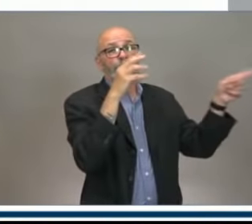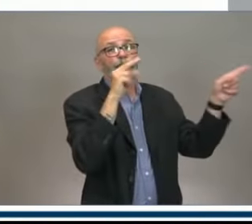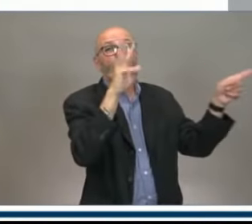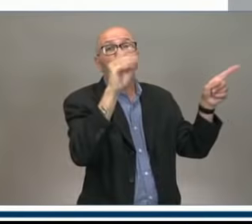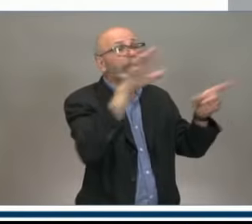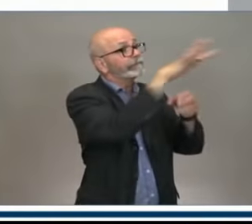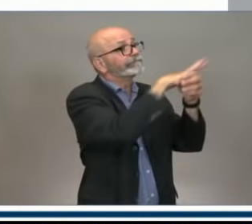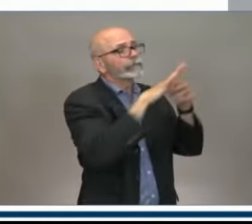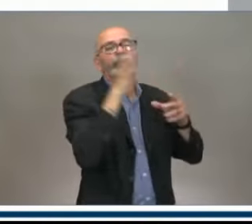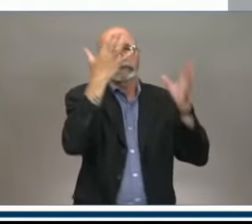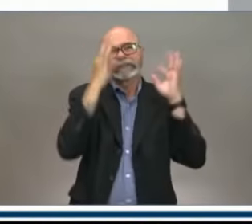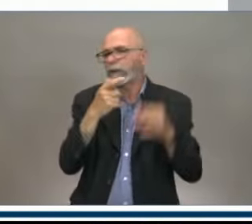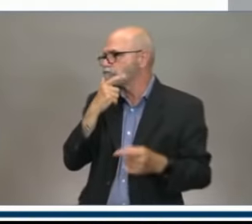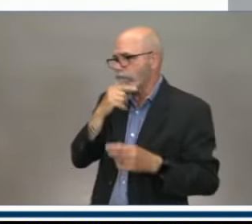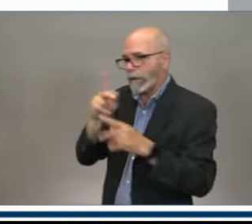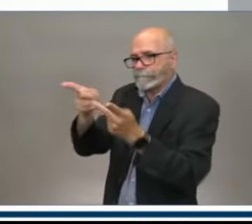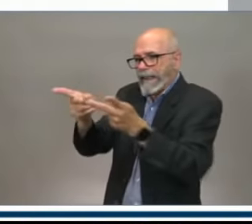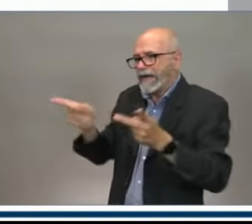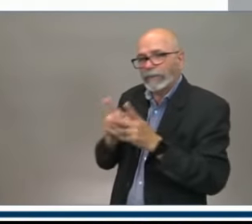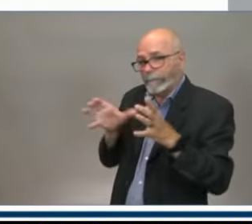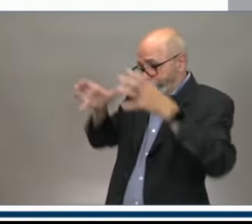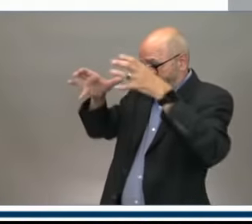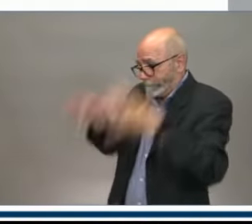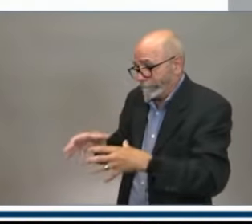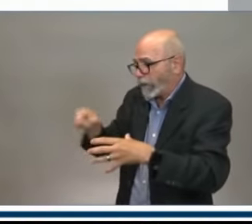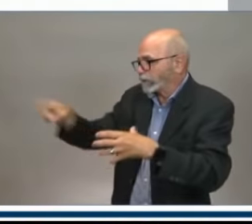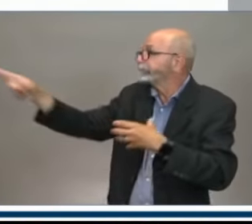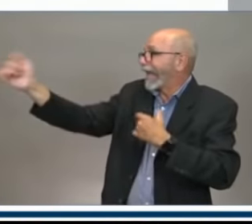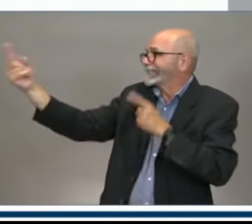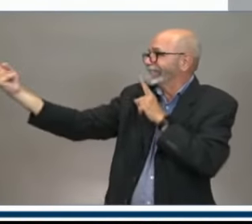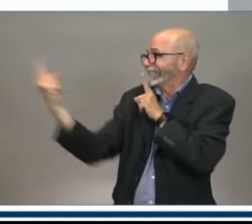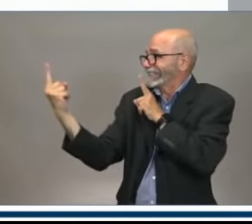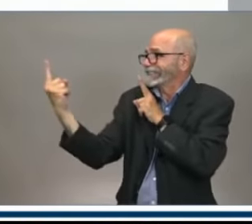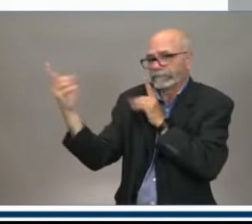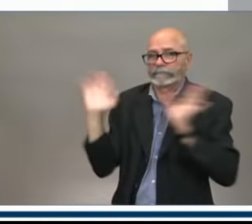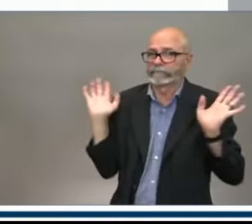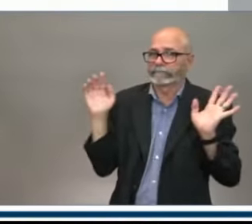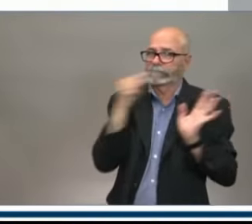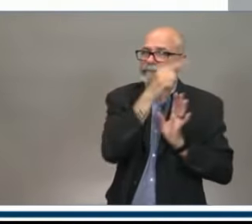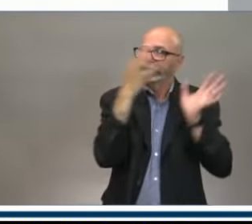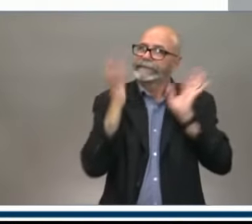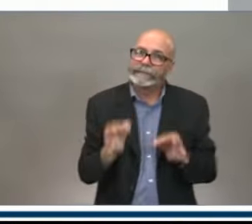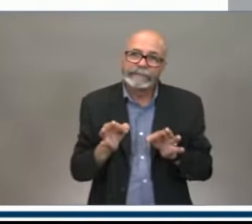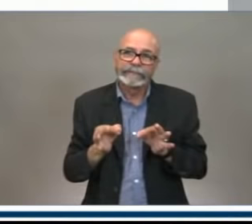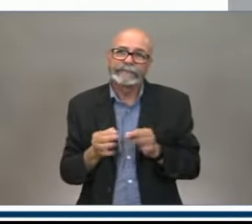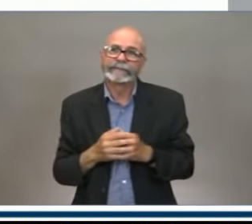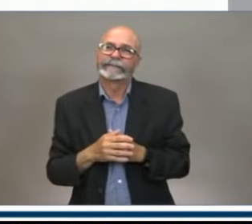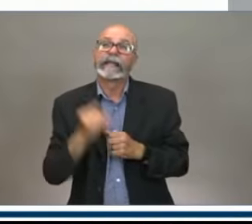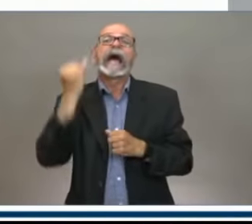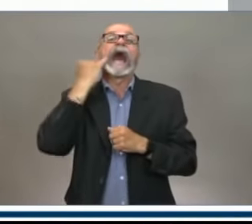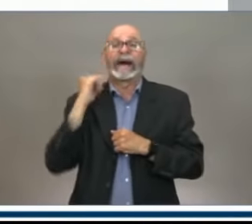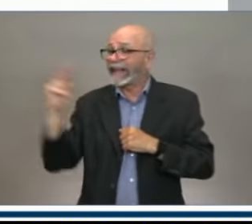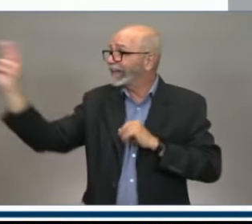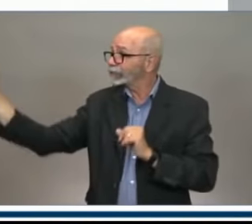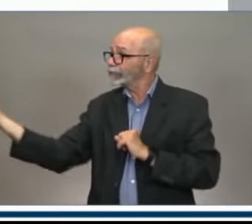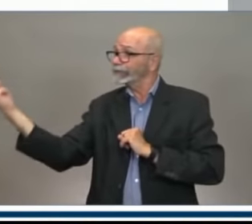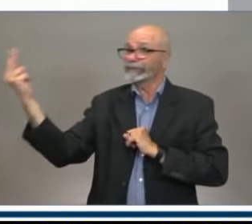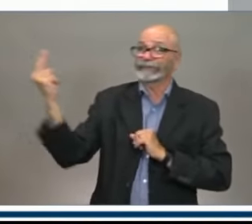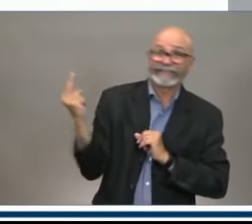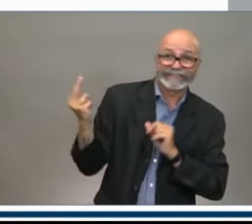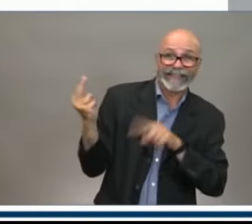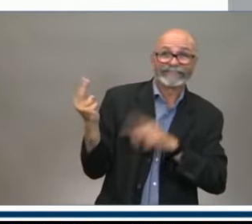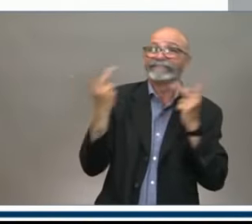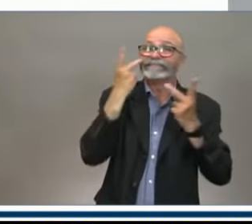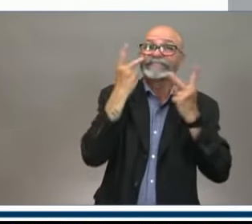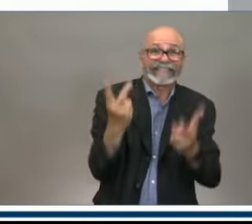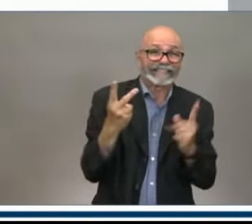are. We're starting with only 2 people can visit a resident at once. The visitors must stay